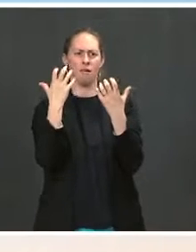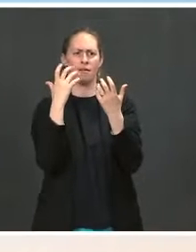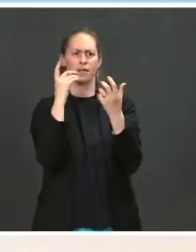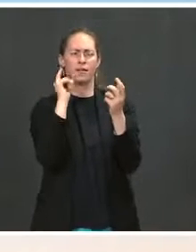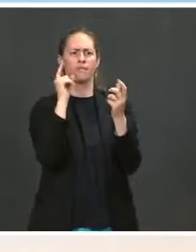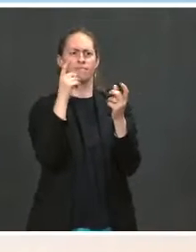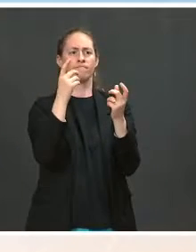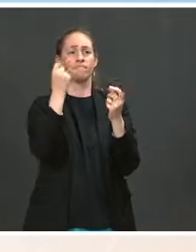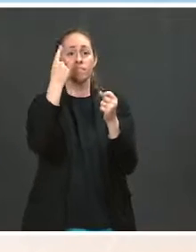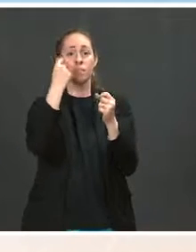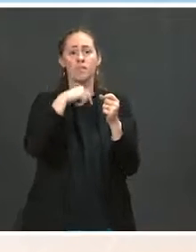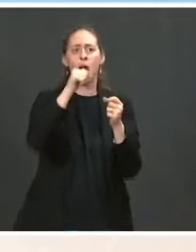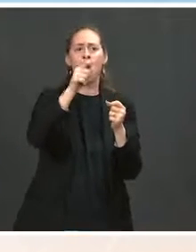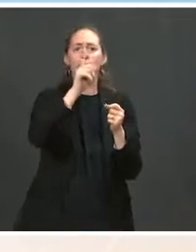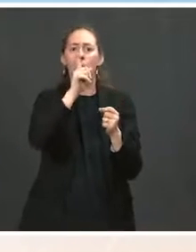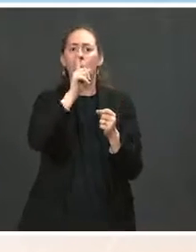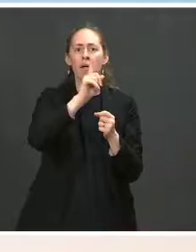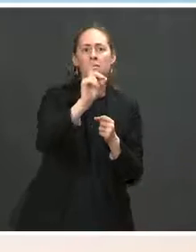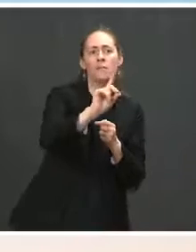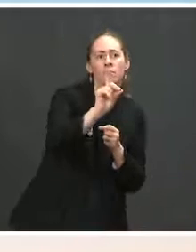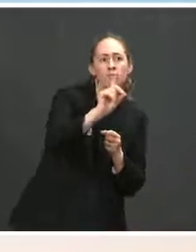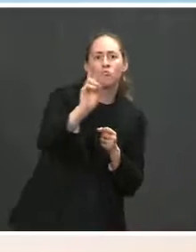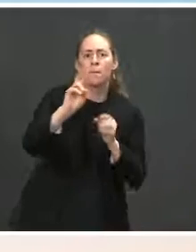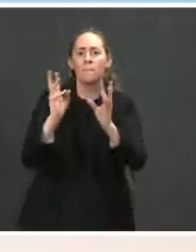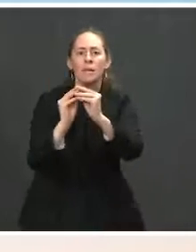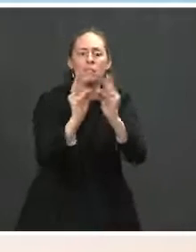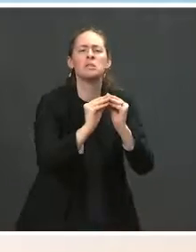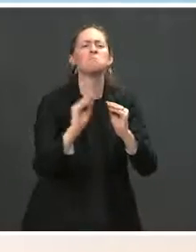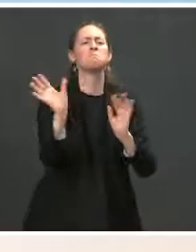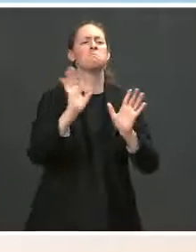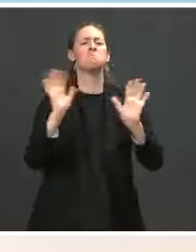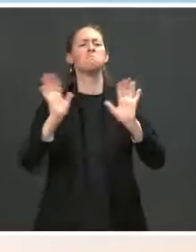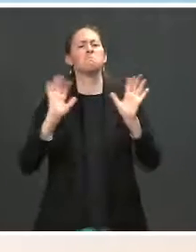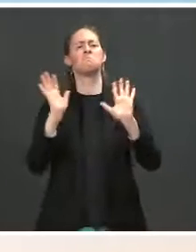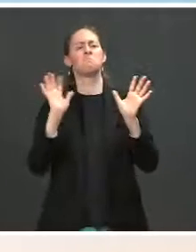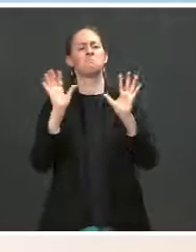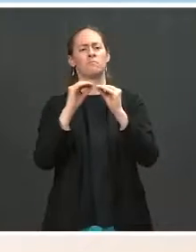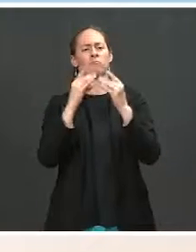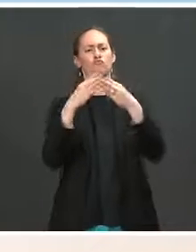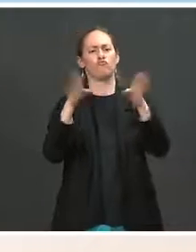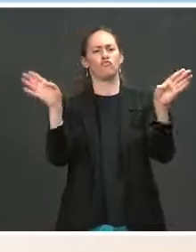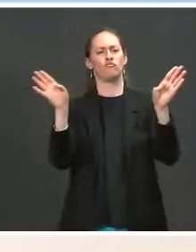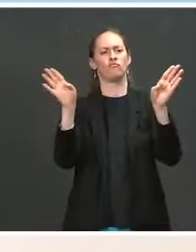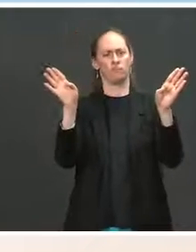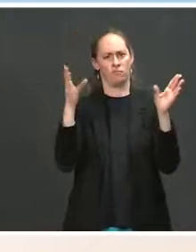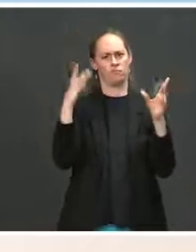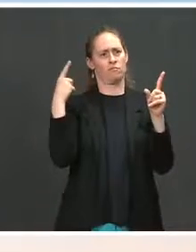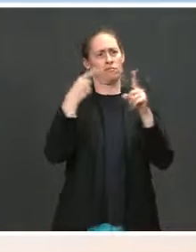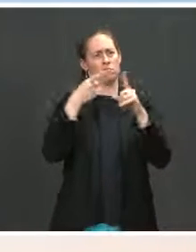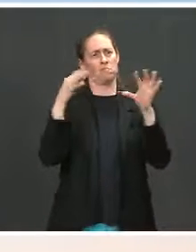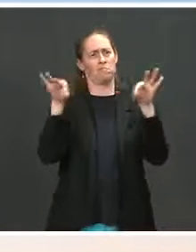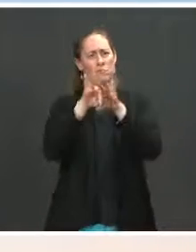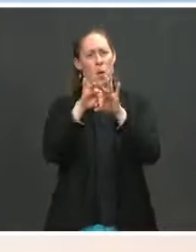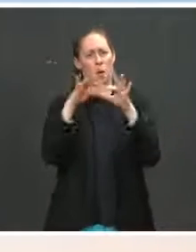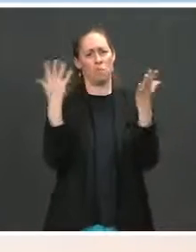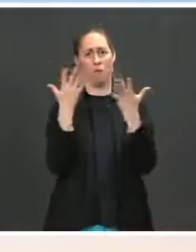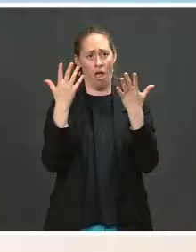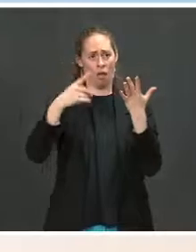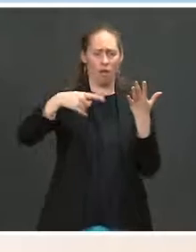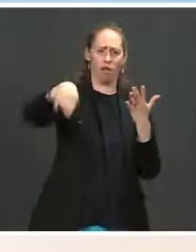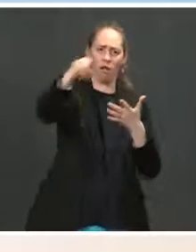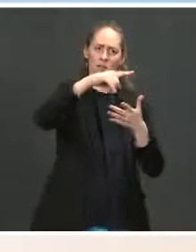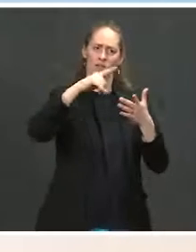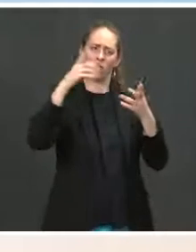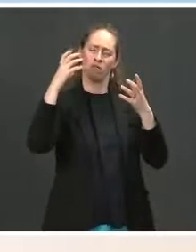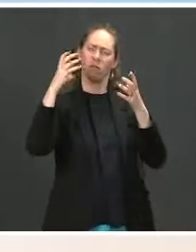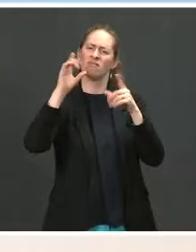meetings as a part of this summit. So I wouldn't see it through that prism. It's an incredibly important forum to bring global leaders, including